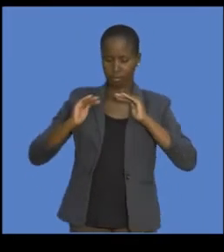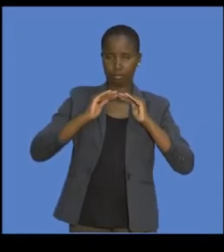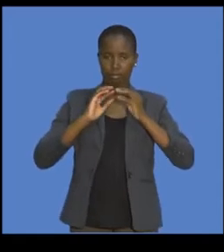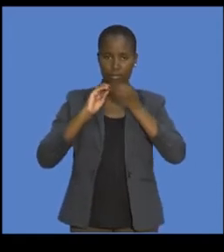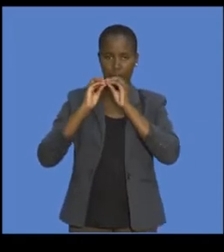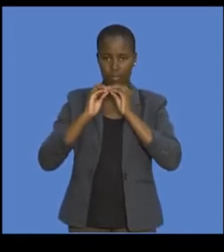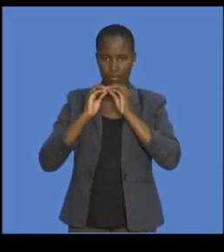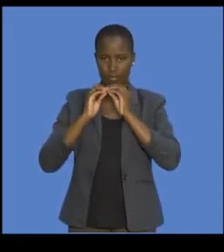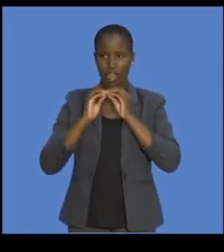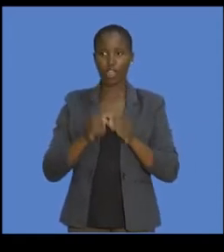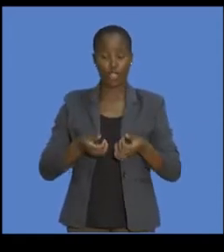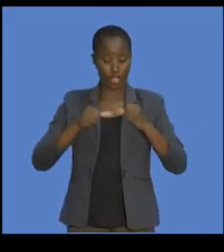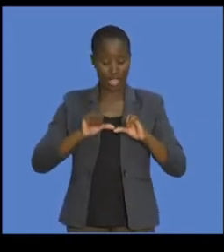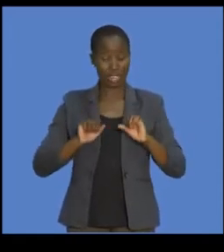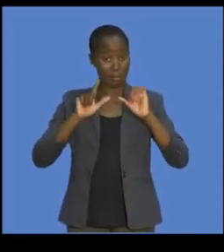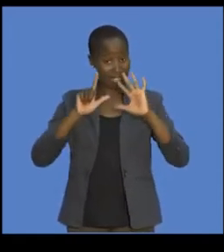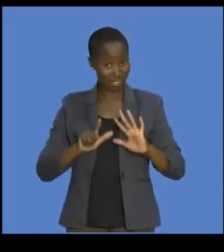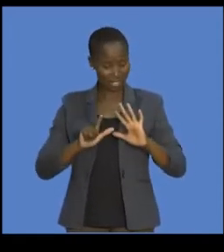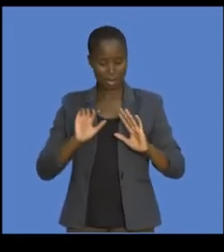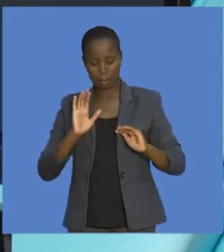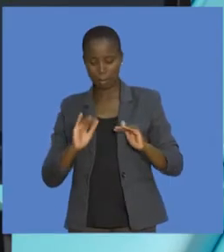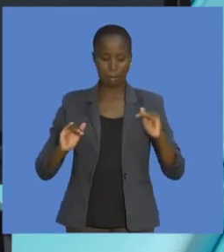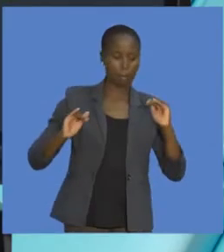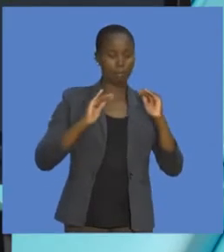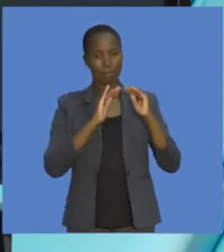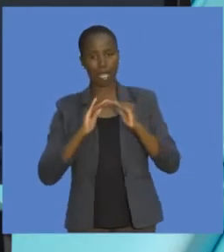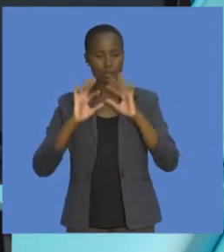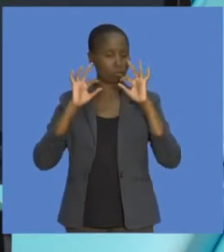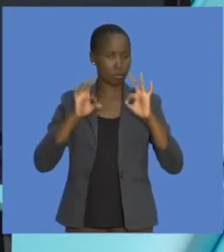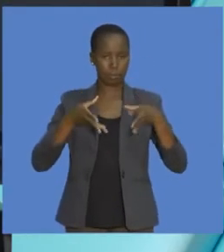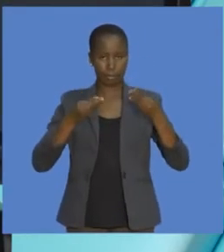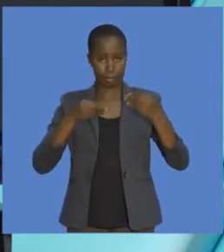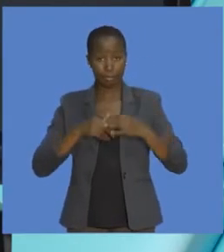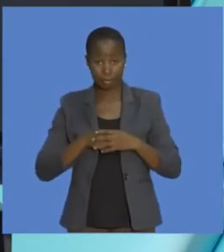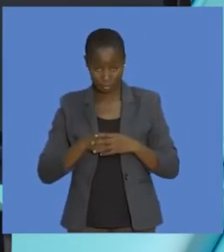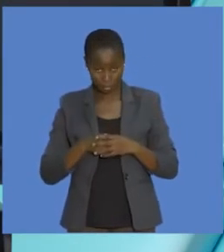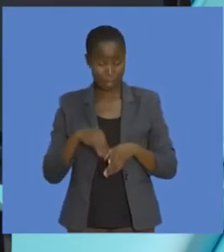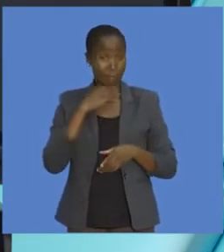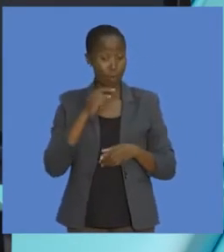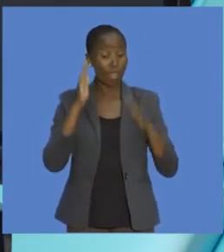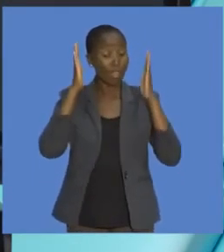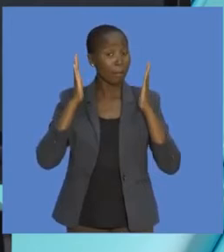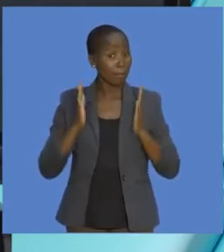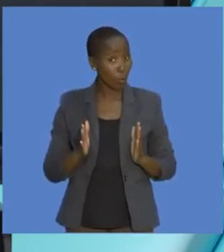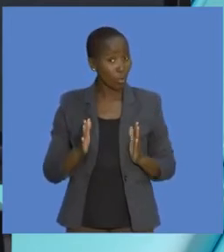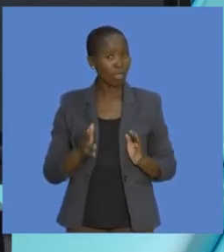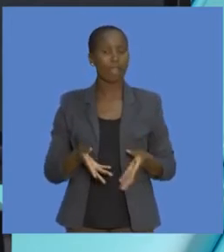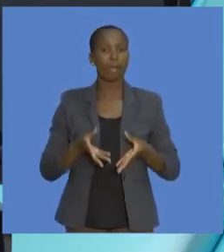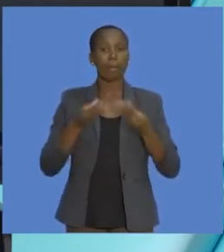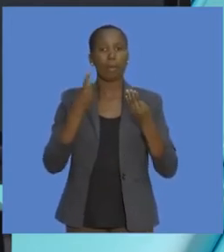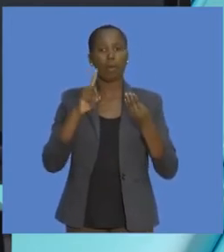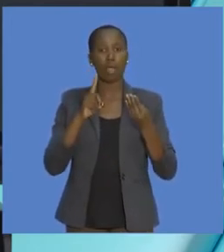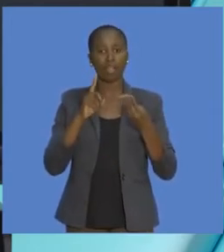then restored. So essentially what happens is that the body will pick up a stimulus. That stimulus would